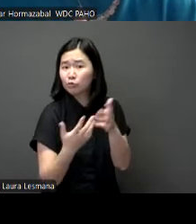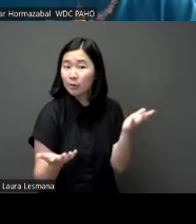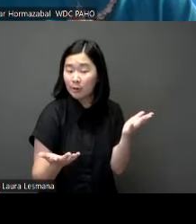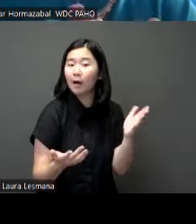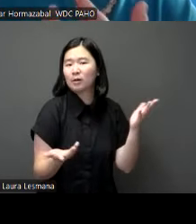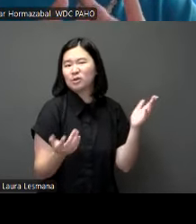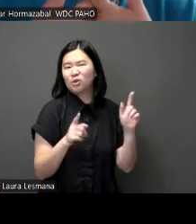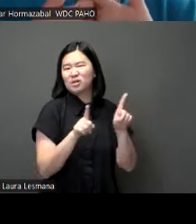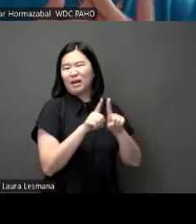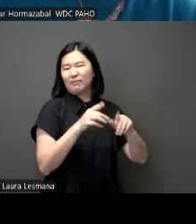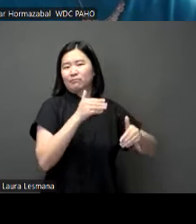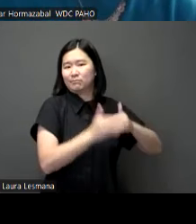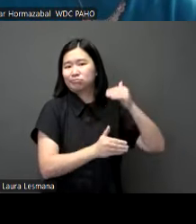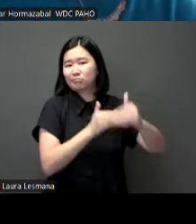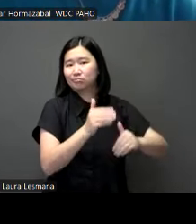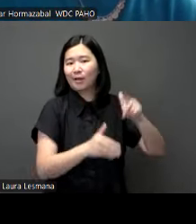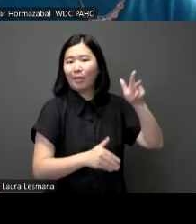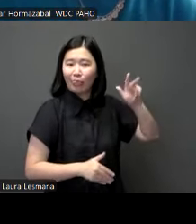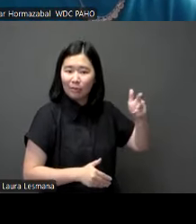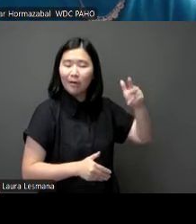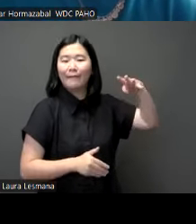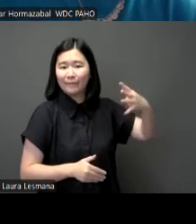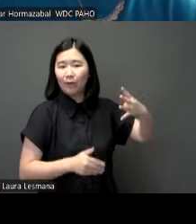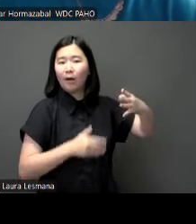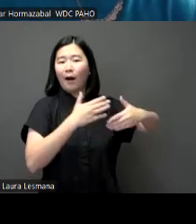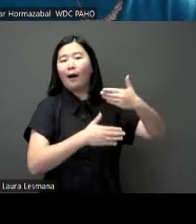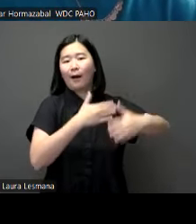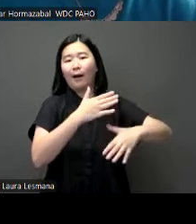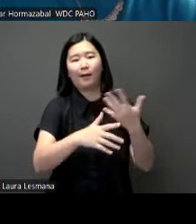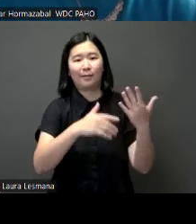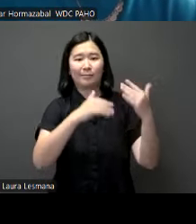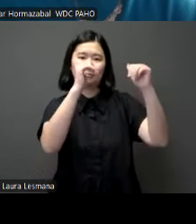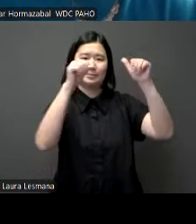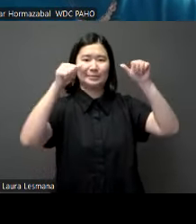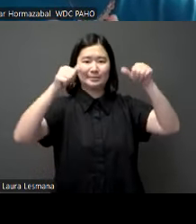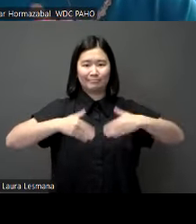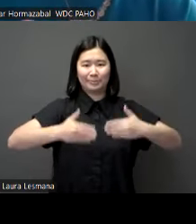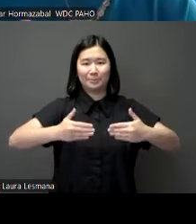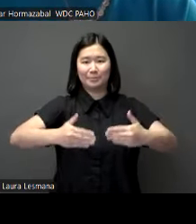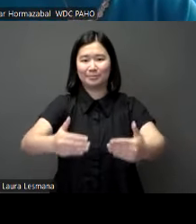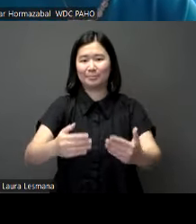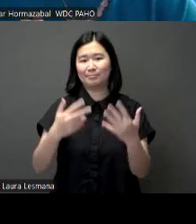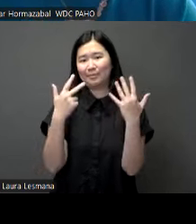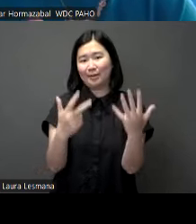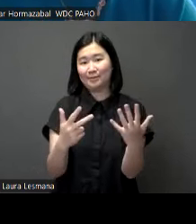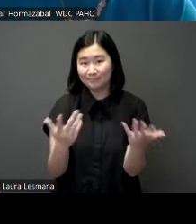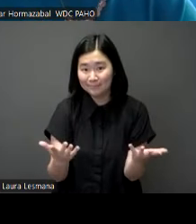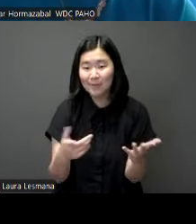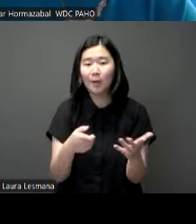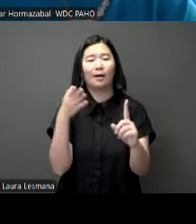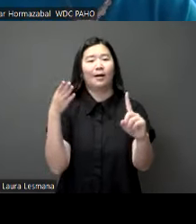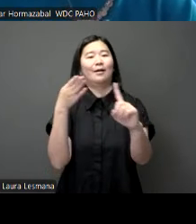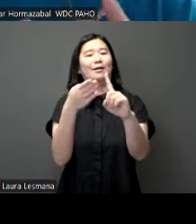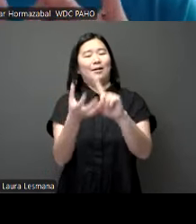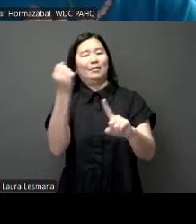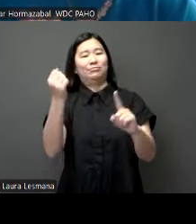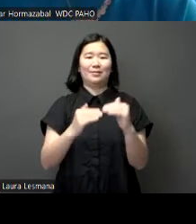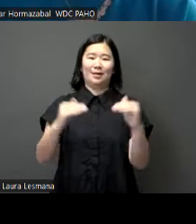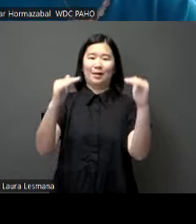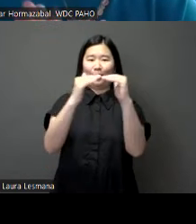face them and do something about it. And we do that by understanding what are the mechanisms that generate this inequality and understand